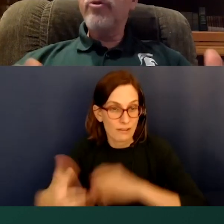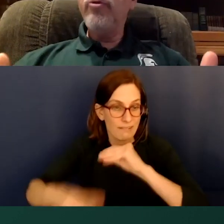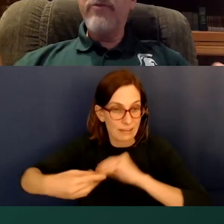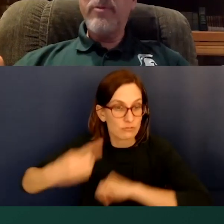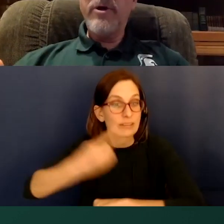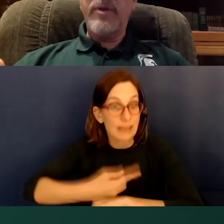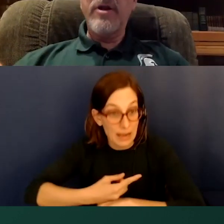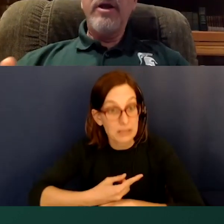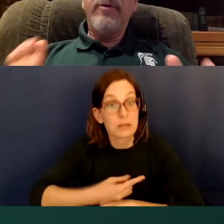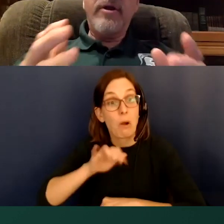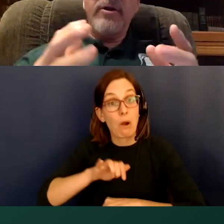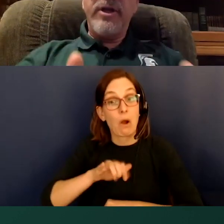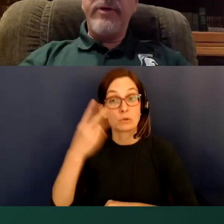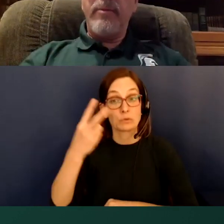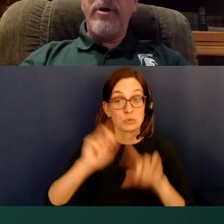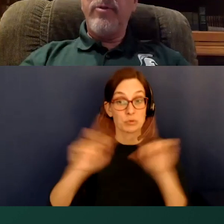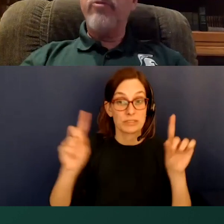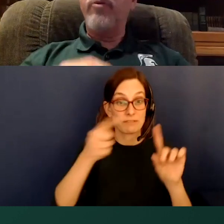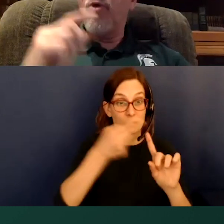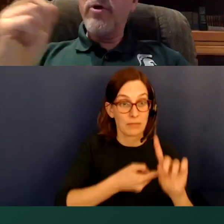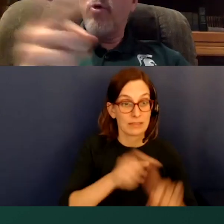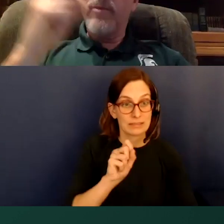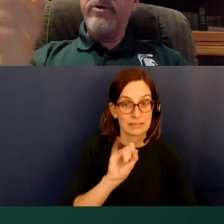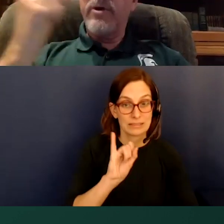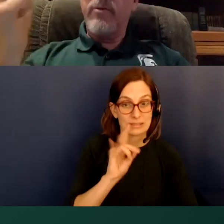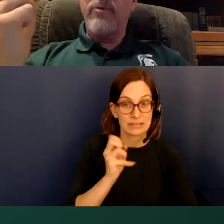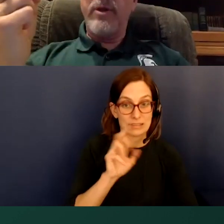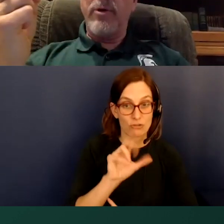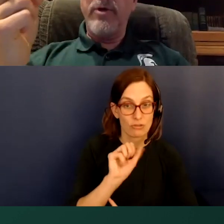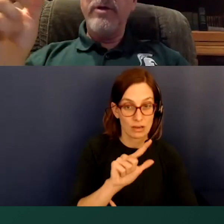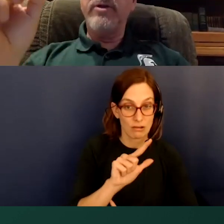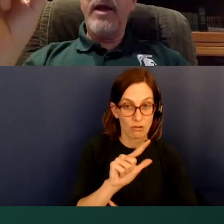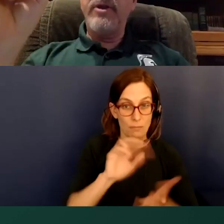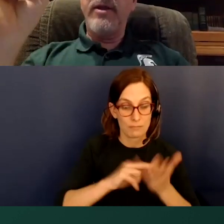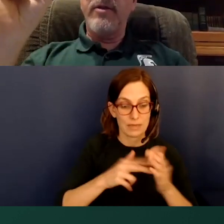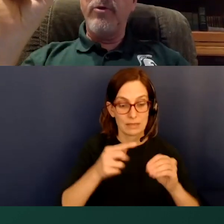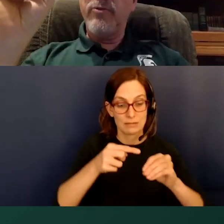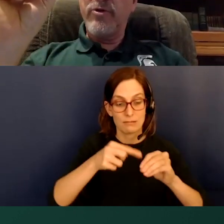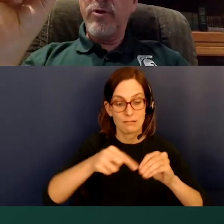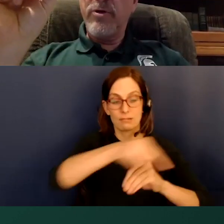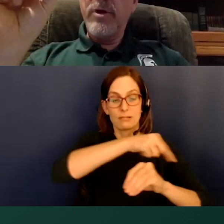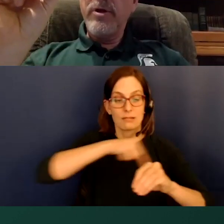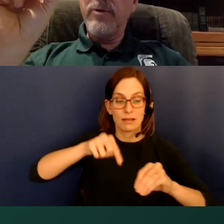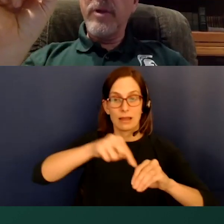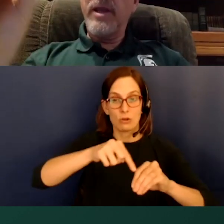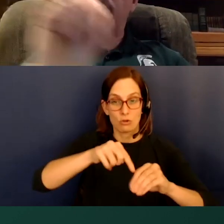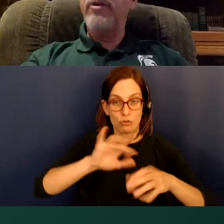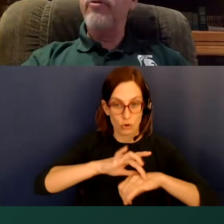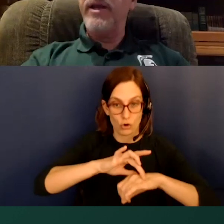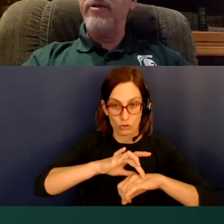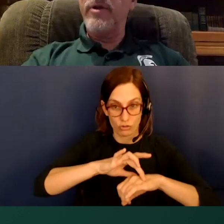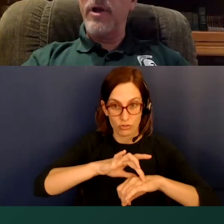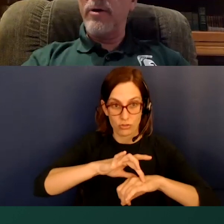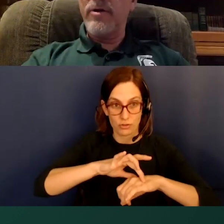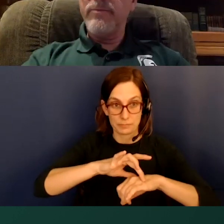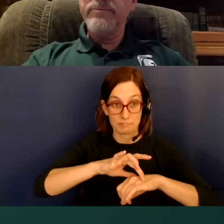there are two different months. The sidereal month, which is one orbit around the Earth, the time it takes the moon to return to the same position